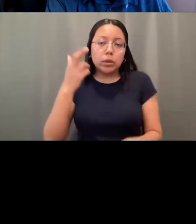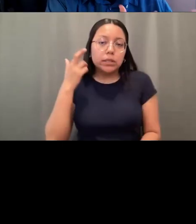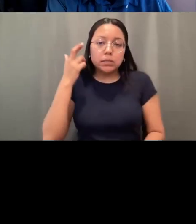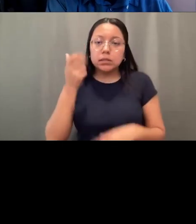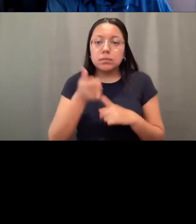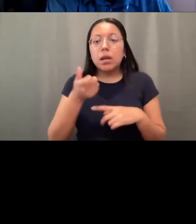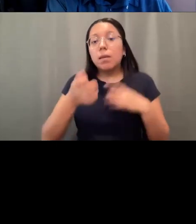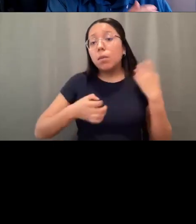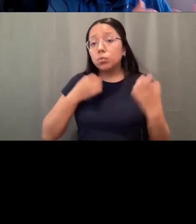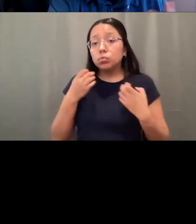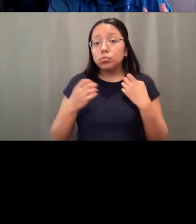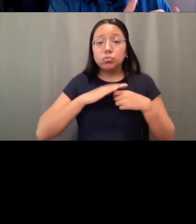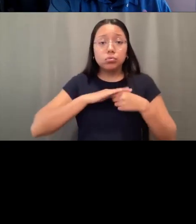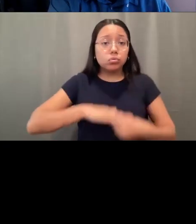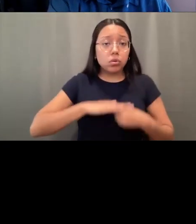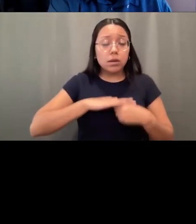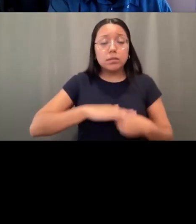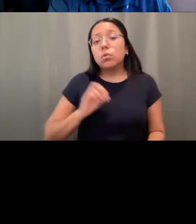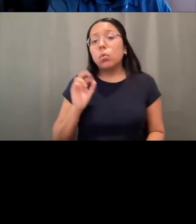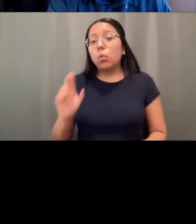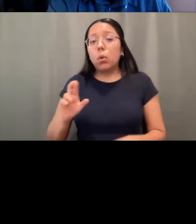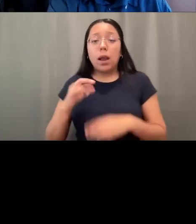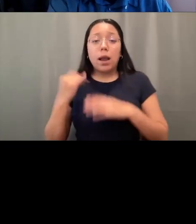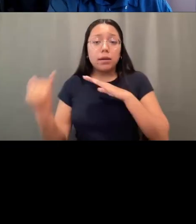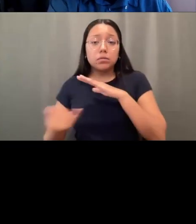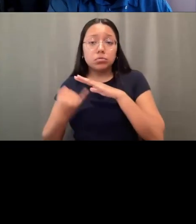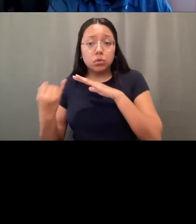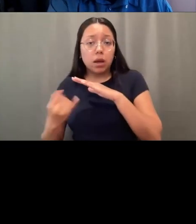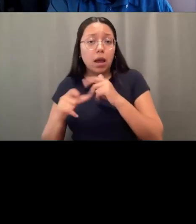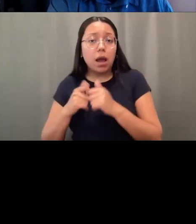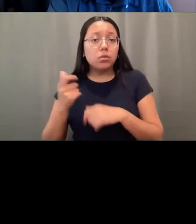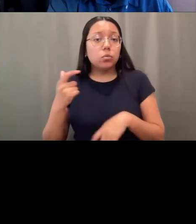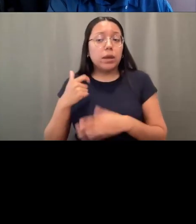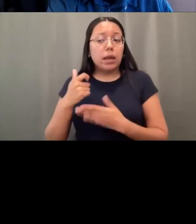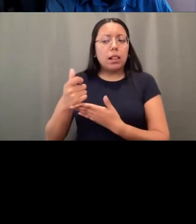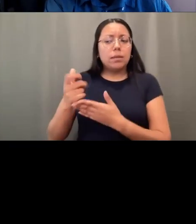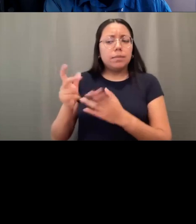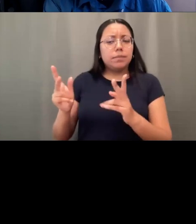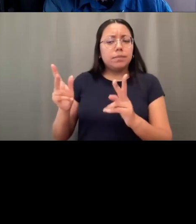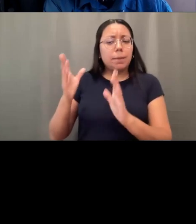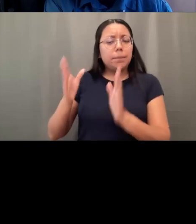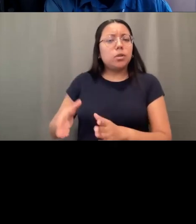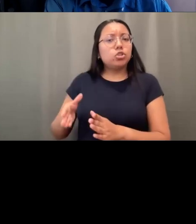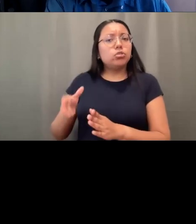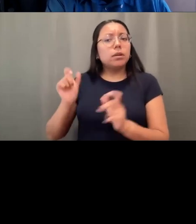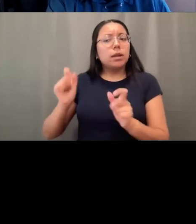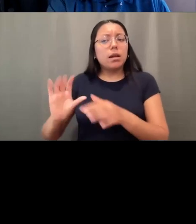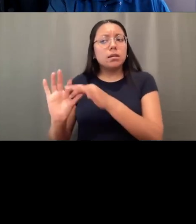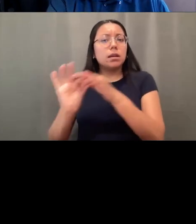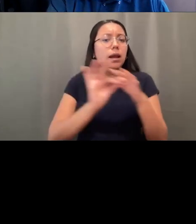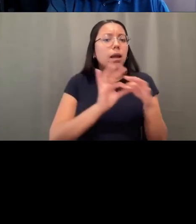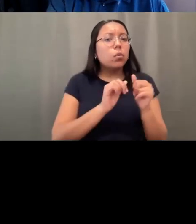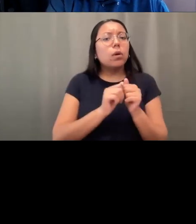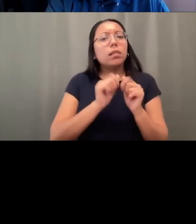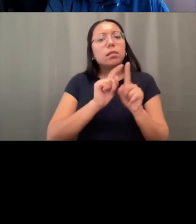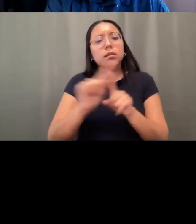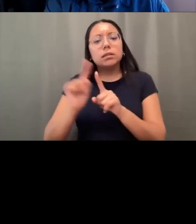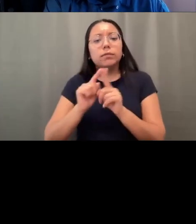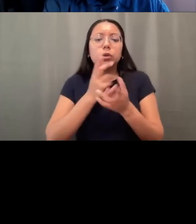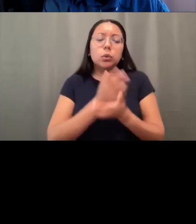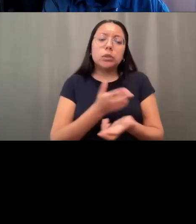distress or isolation, how can we help that person get connected to resources that they may want or may benefit